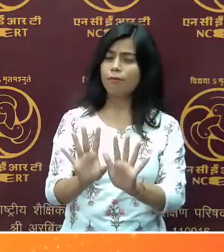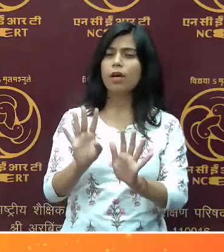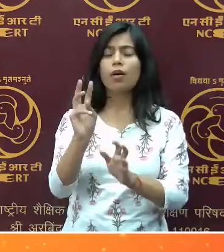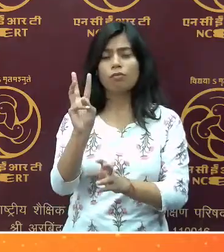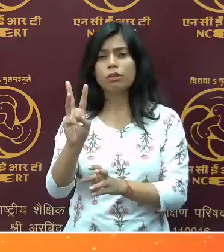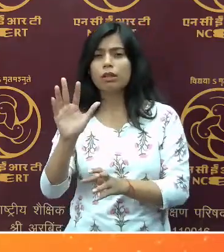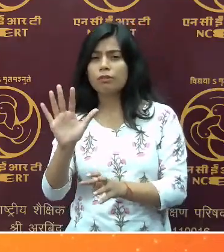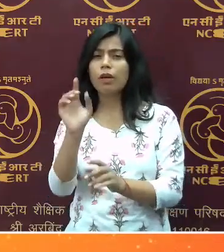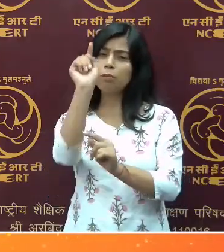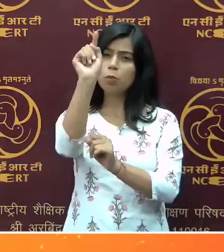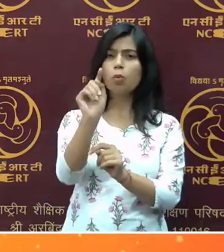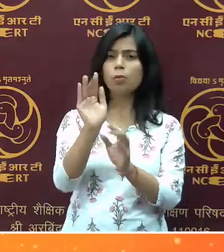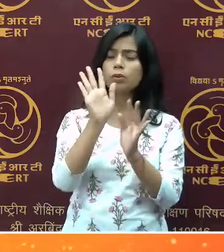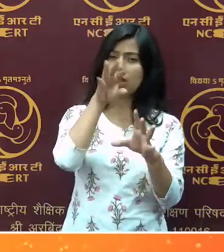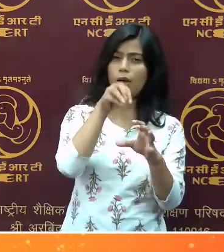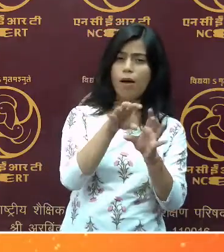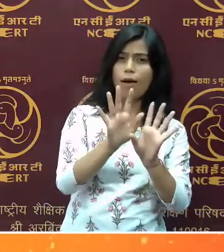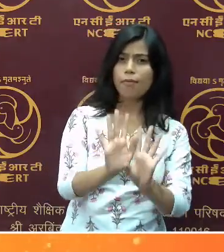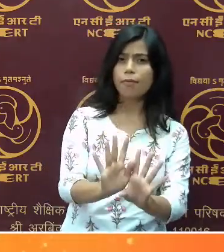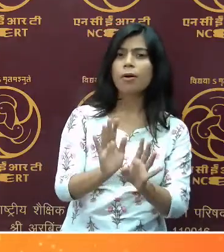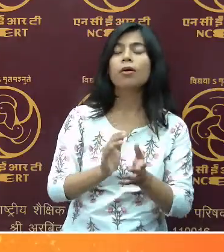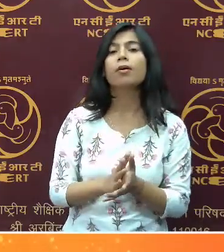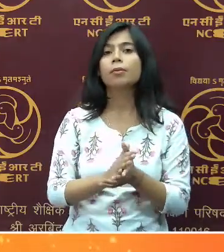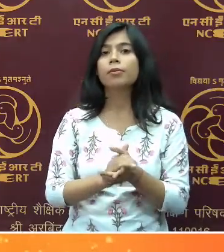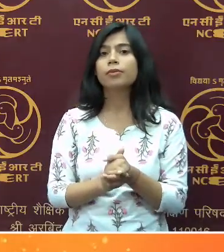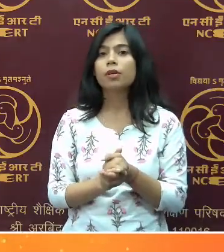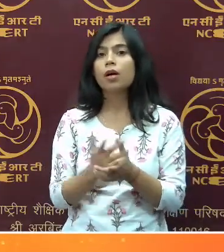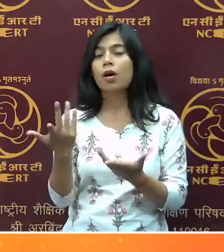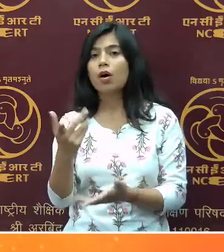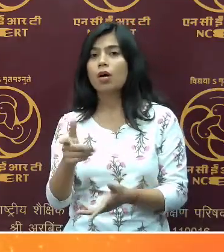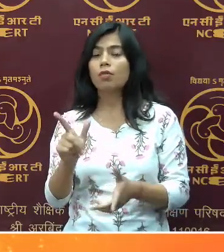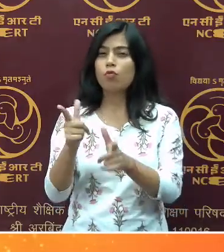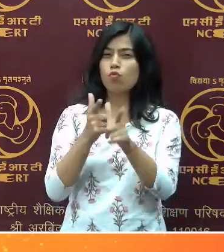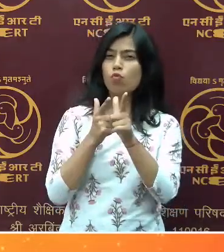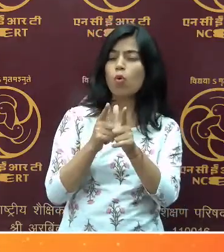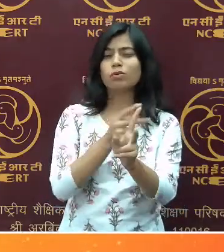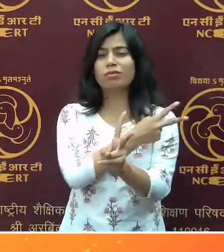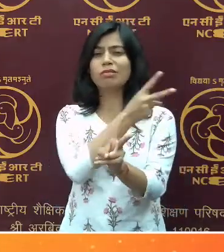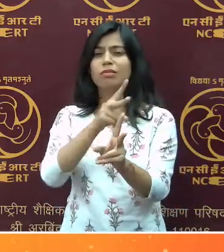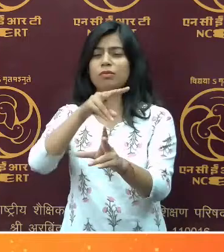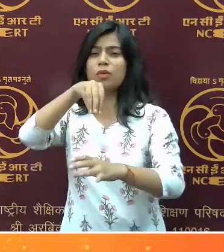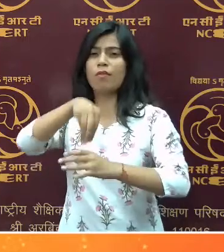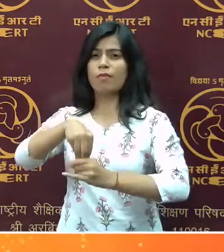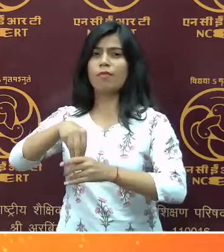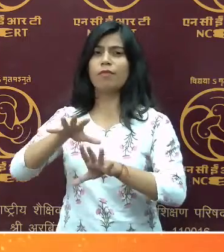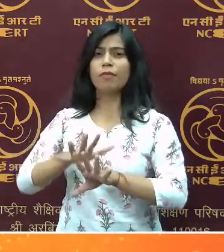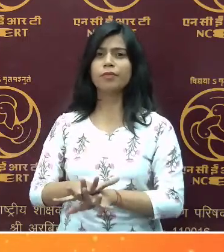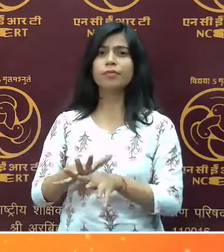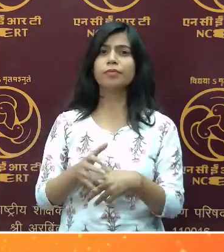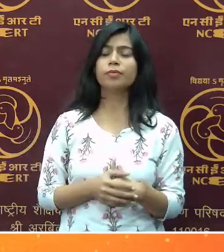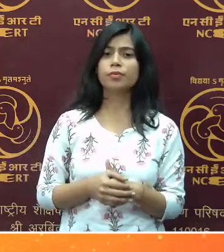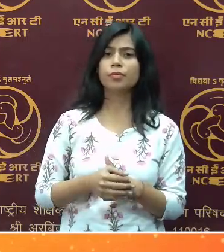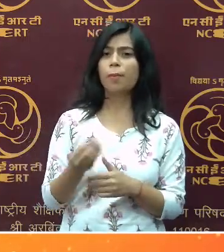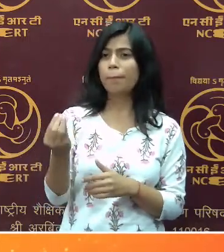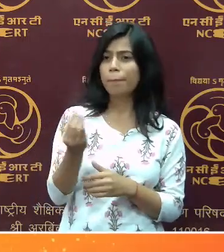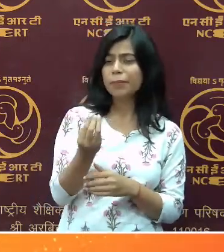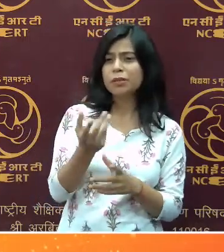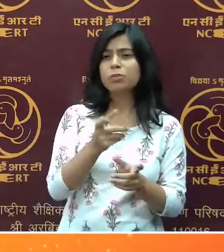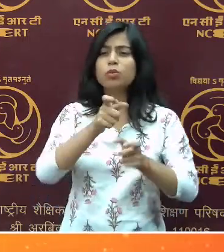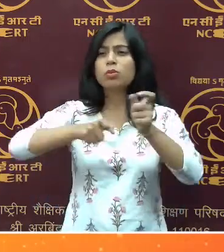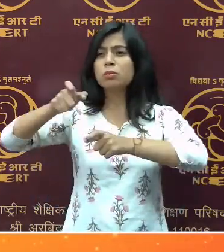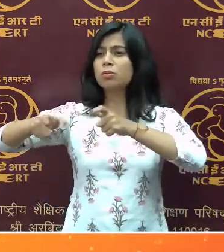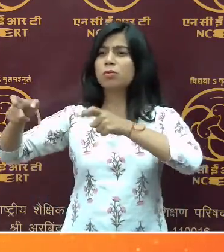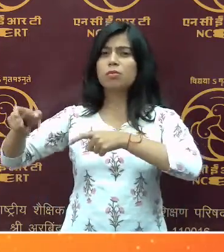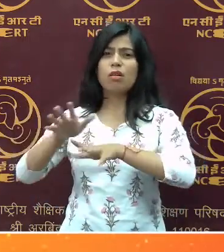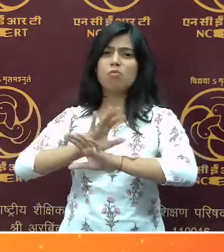mentioning about rights of the paramilitary forces, armed forces, etc. That is less significant for the ordinary citizen, it